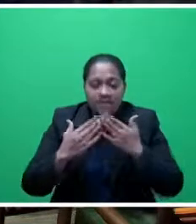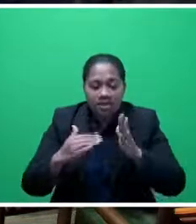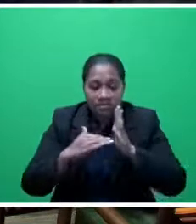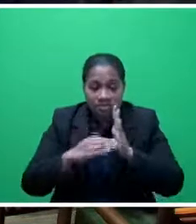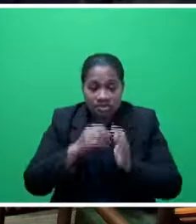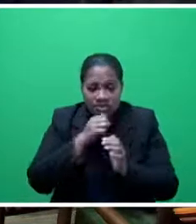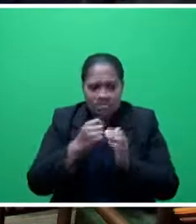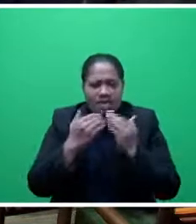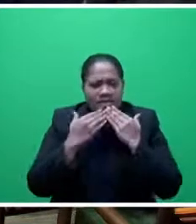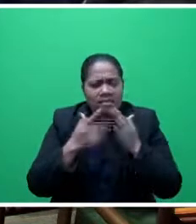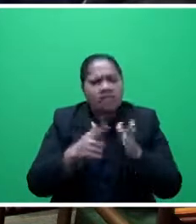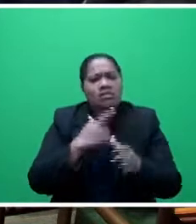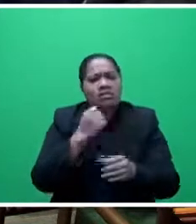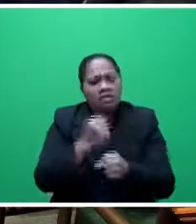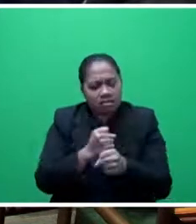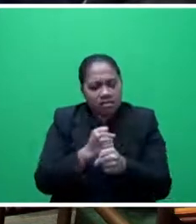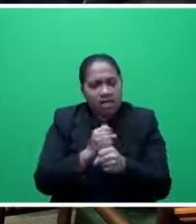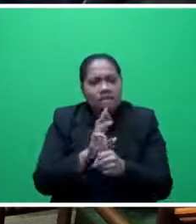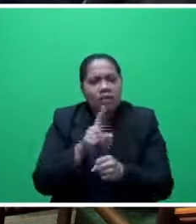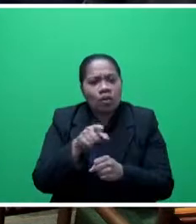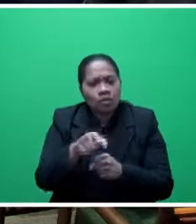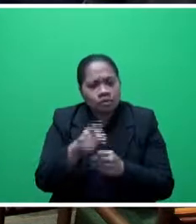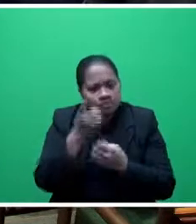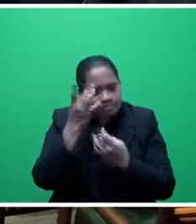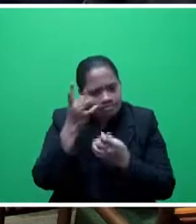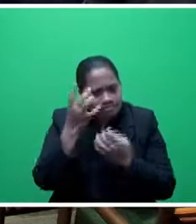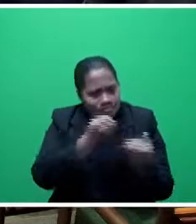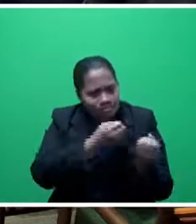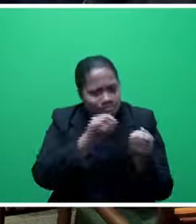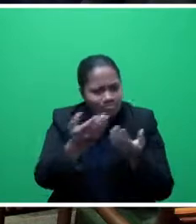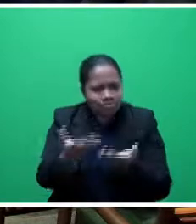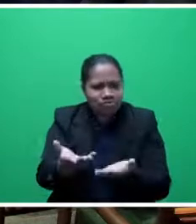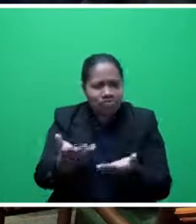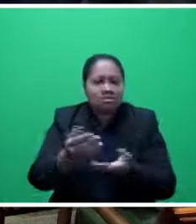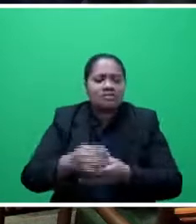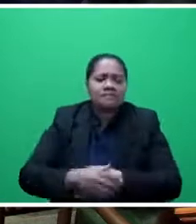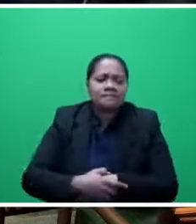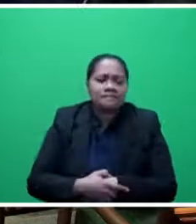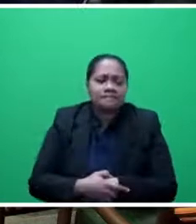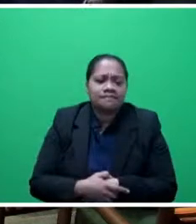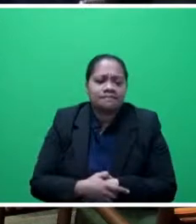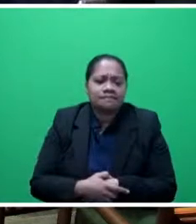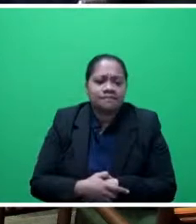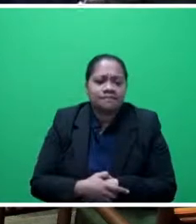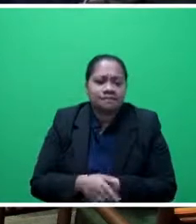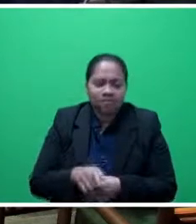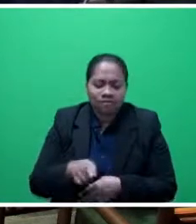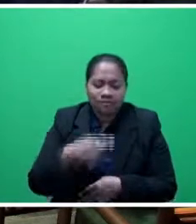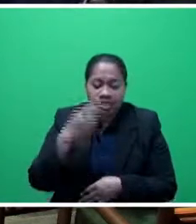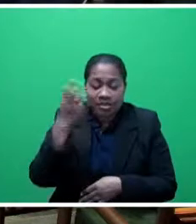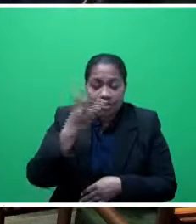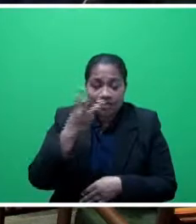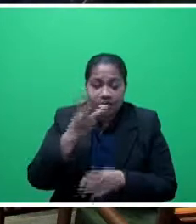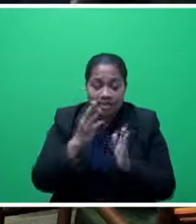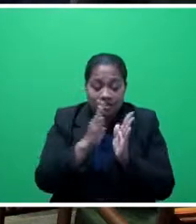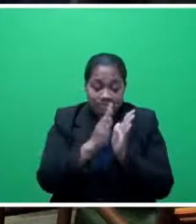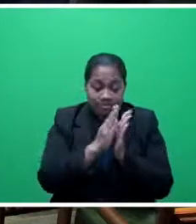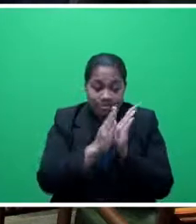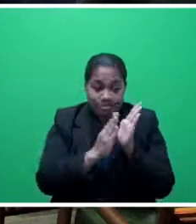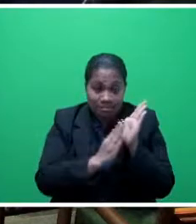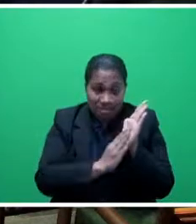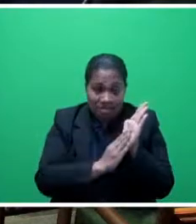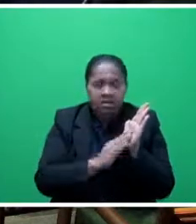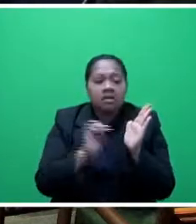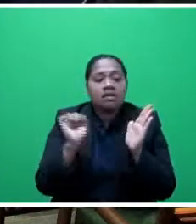for the details that he's provided on all the 13 bills. Of course, Mr.